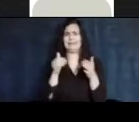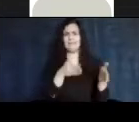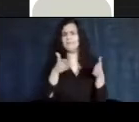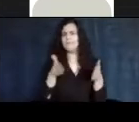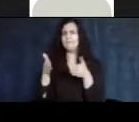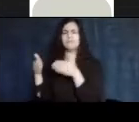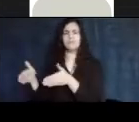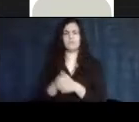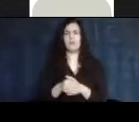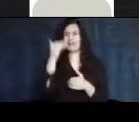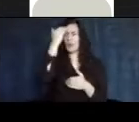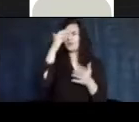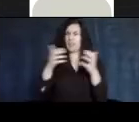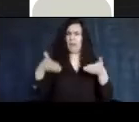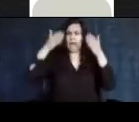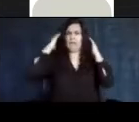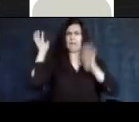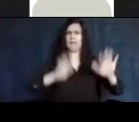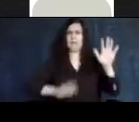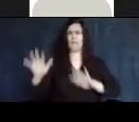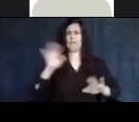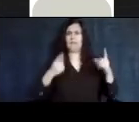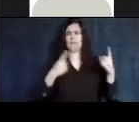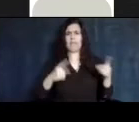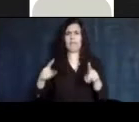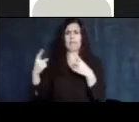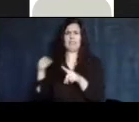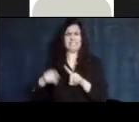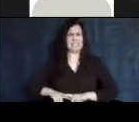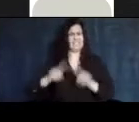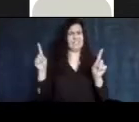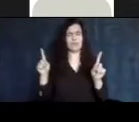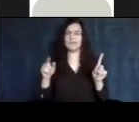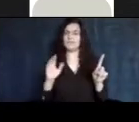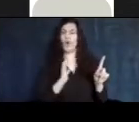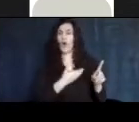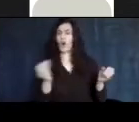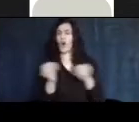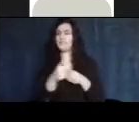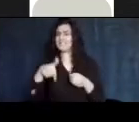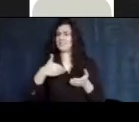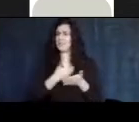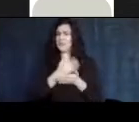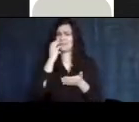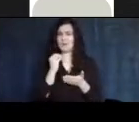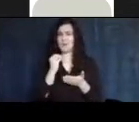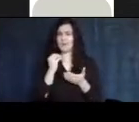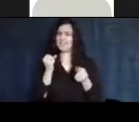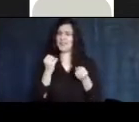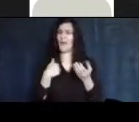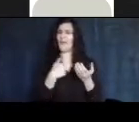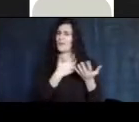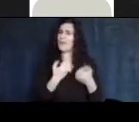you need. It's a lot of new things for our office as well, but we are here for you and we want to make sure that everyone coming to Lamar